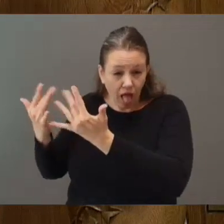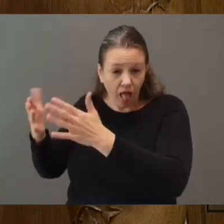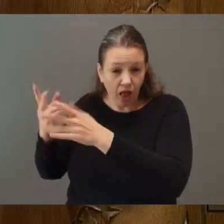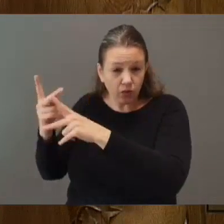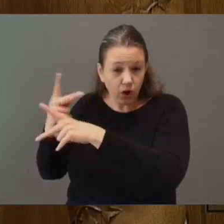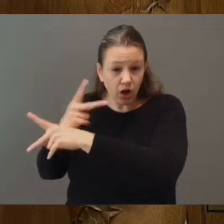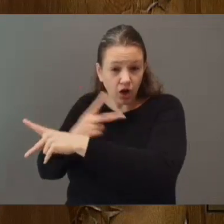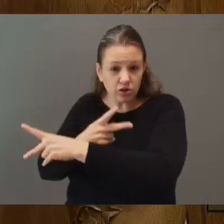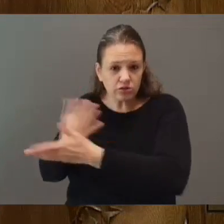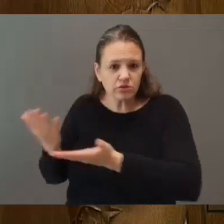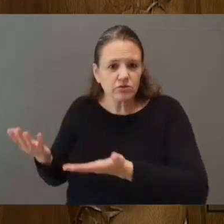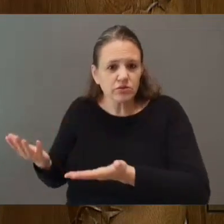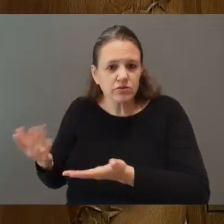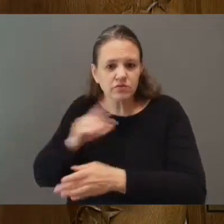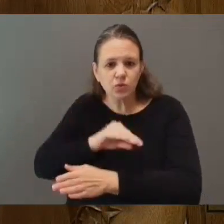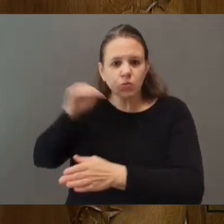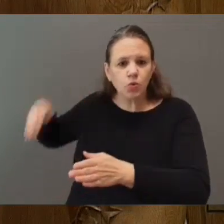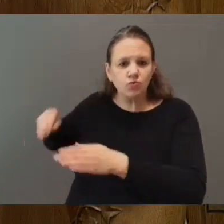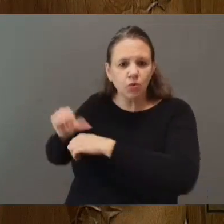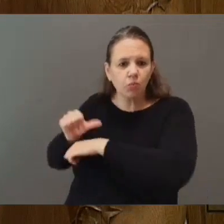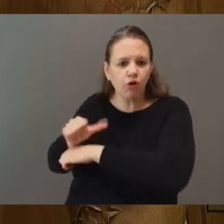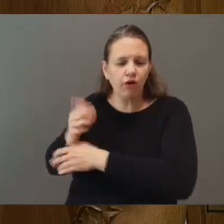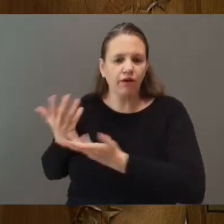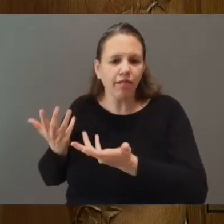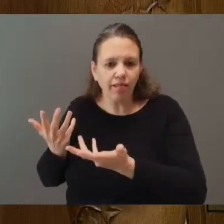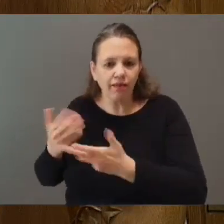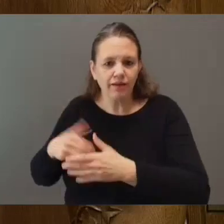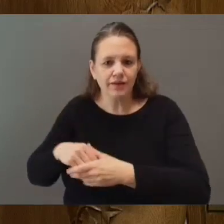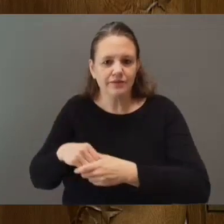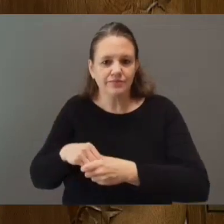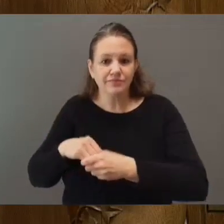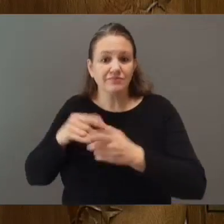Minister of Emergency Management. Thank you, sir.